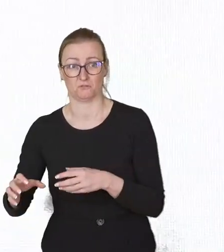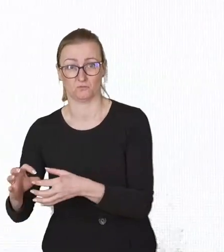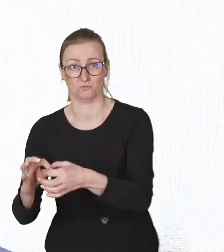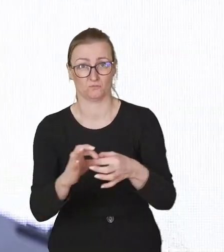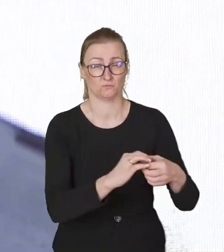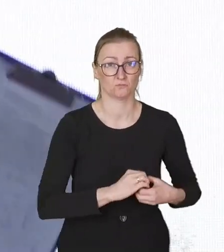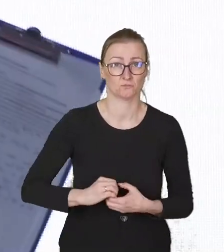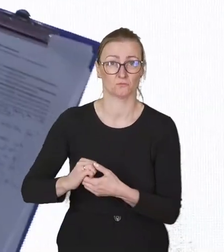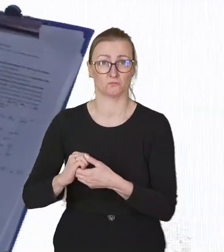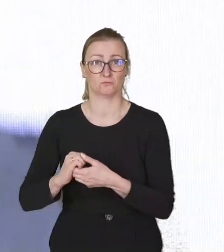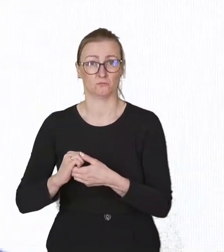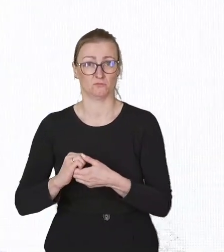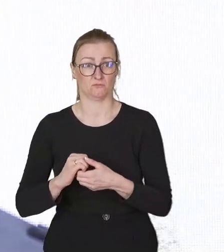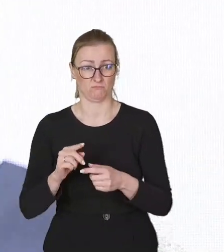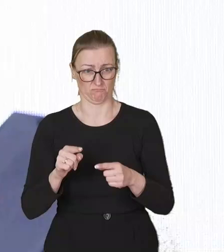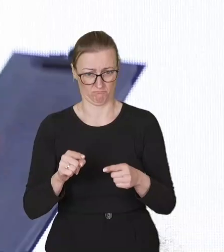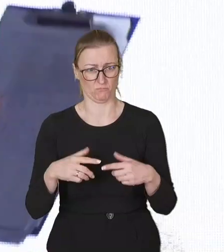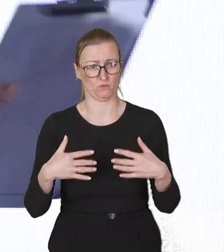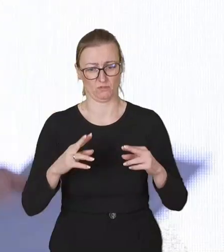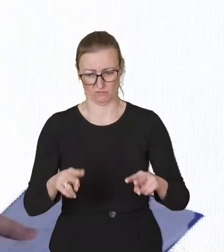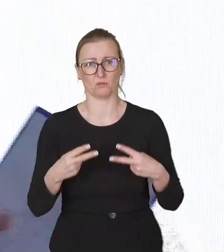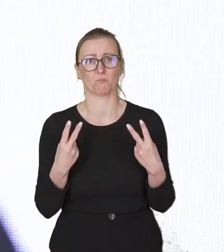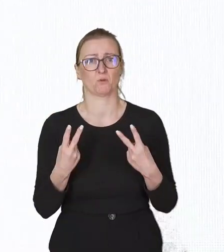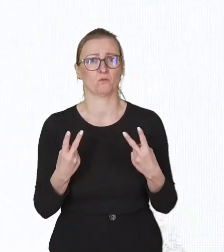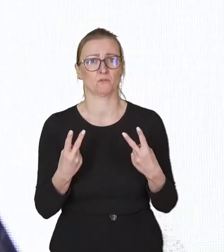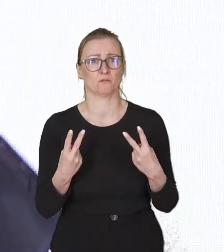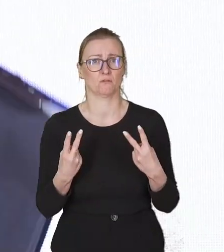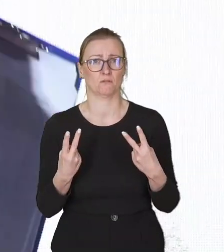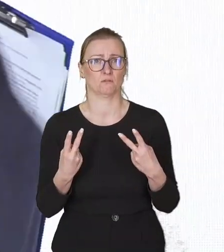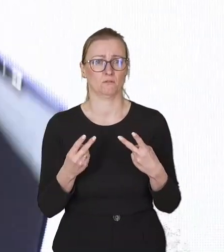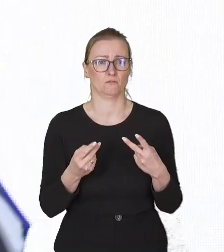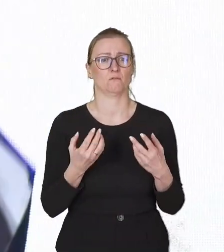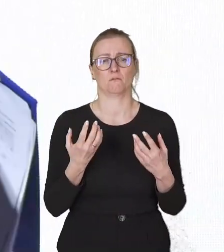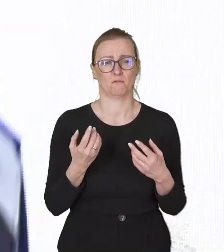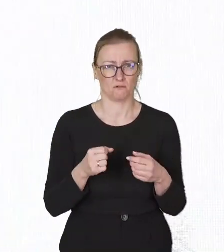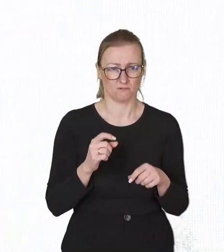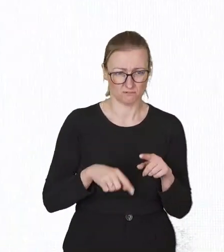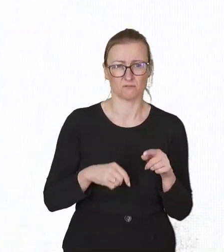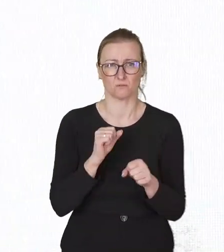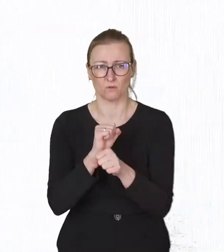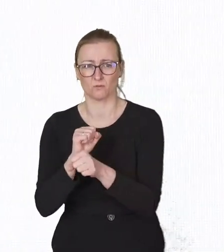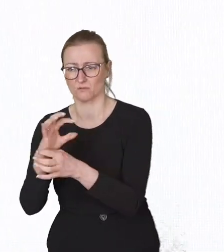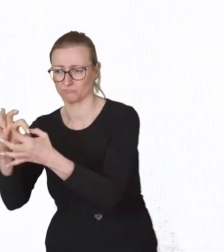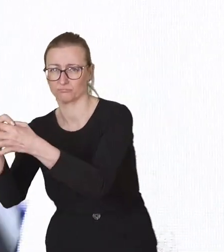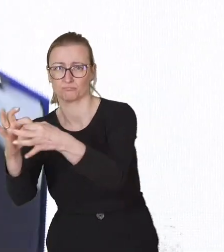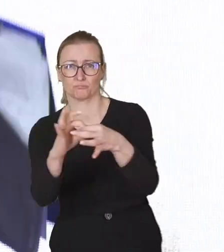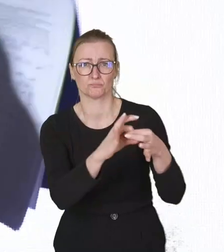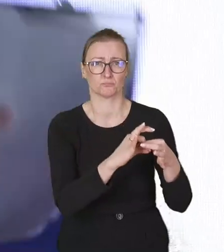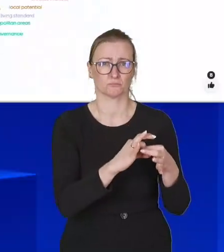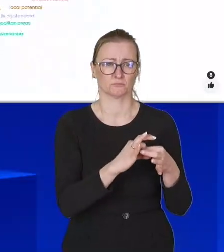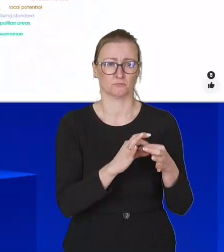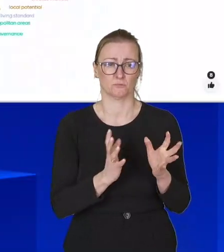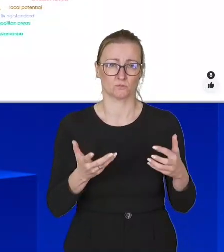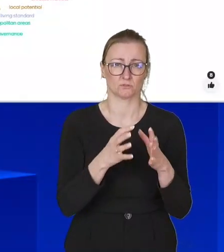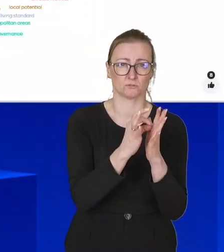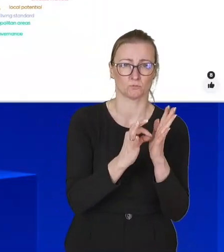matching instruments between the regional cohesion policies and the economic transformation policies,